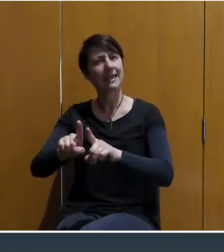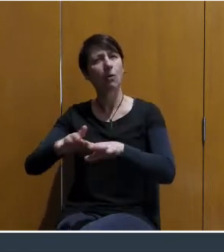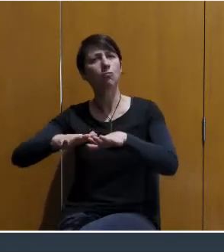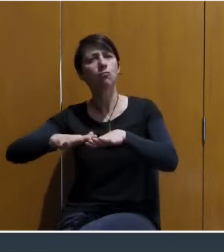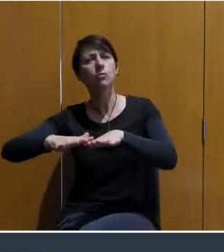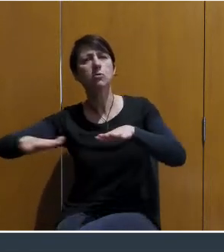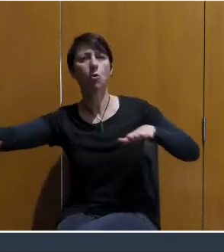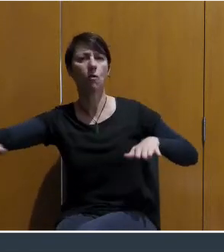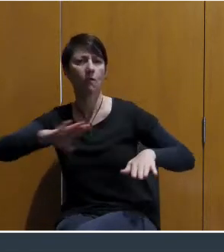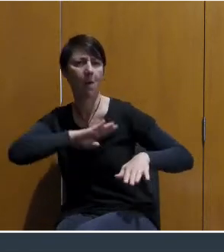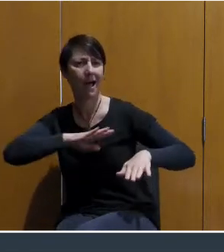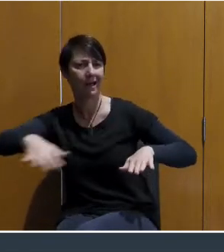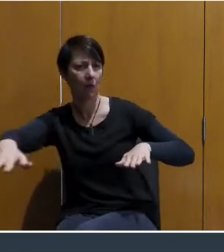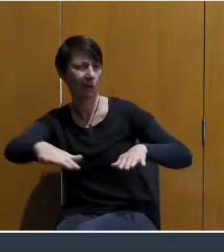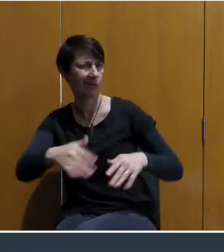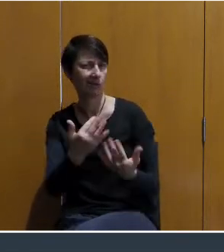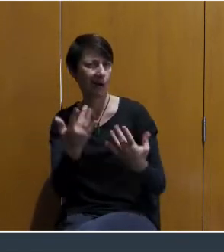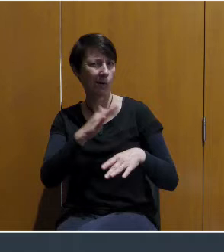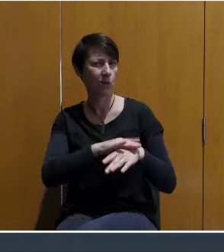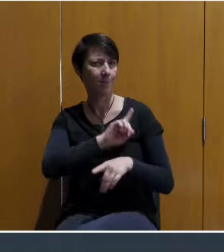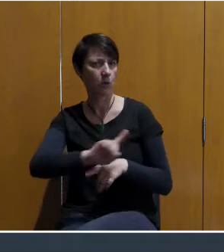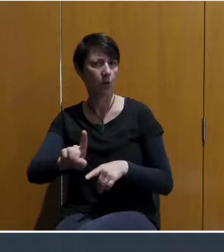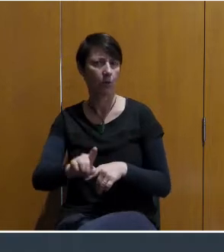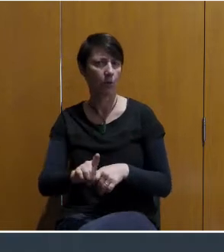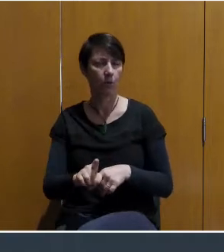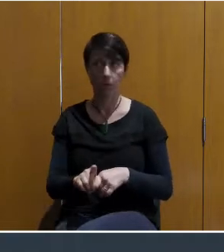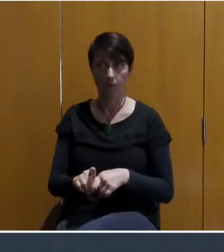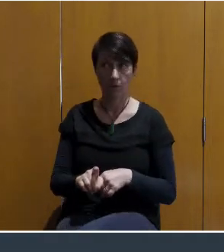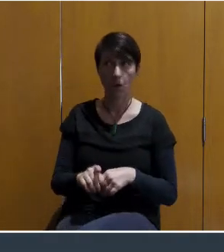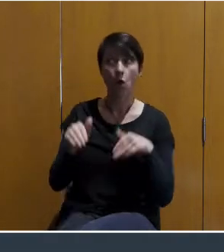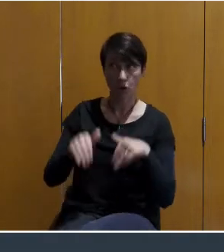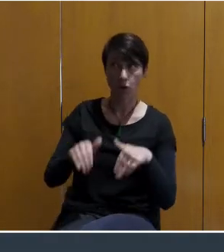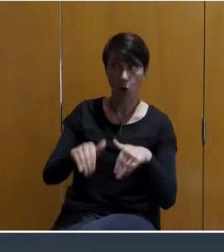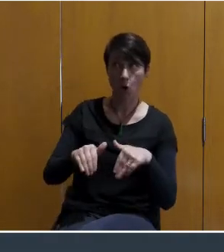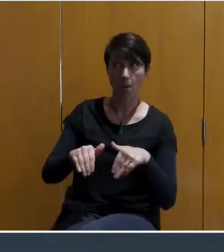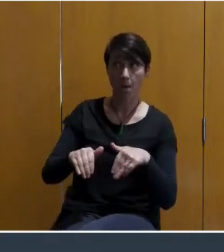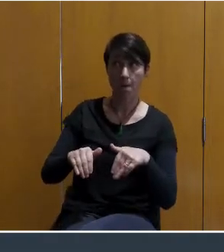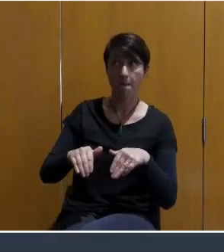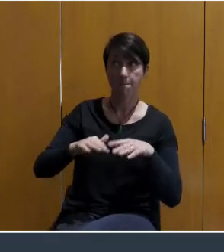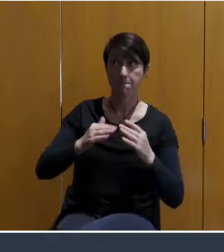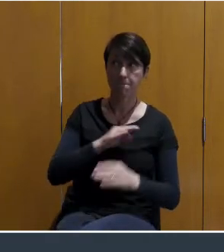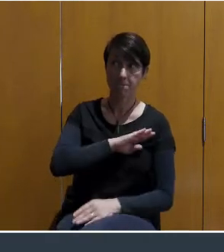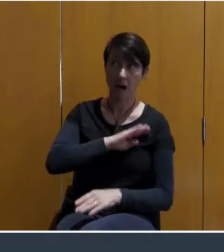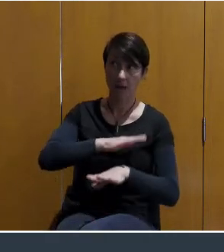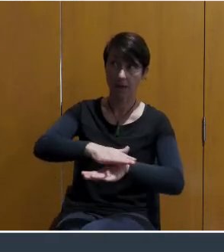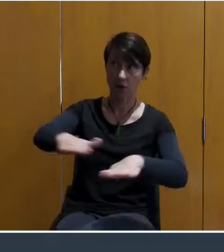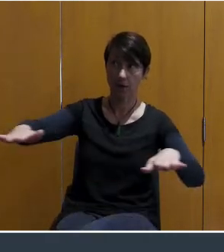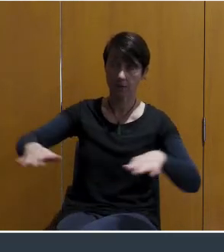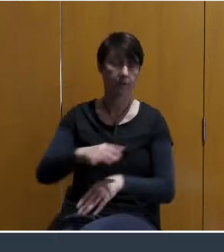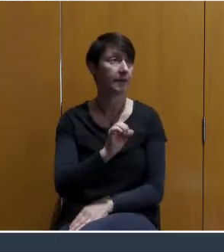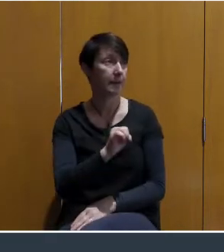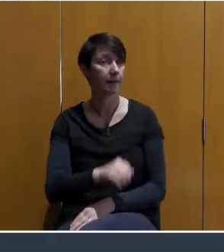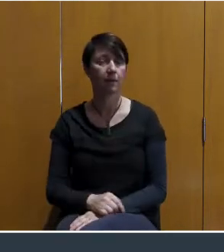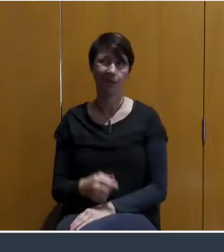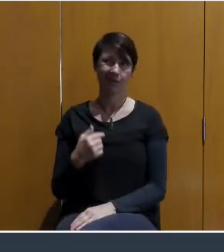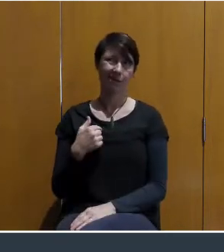The reserve areas. Dog reserve. The dog reserve areas. I actually personally avoid